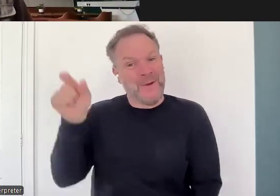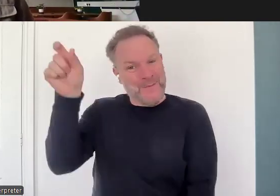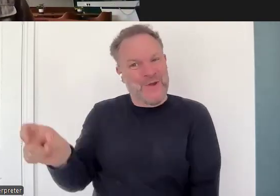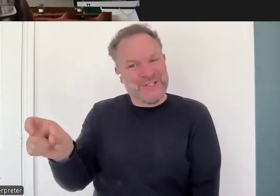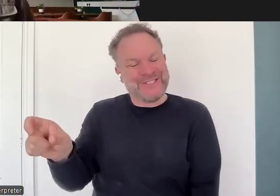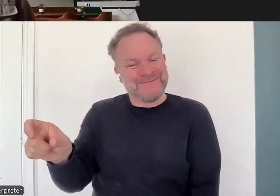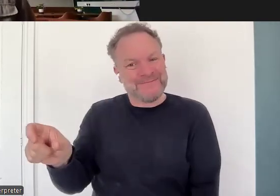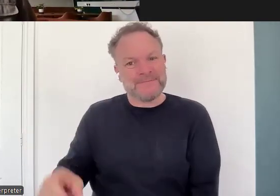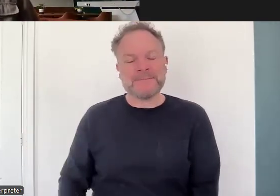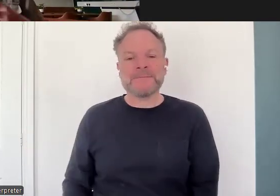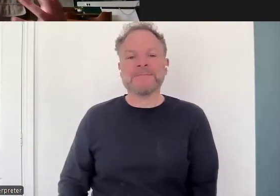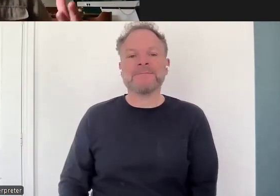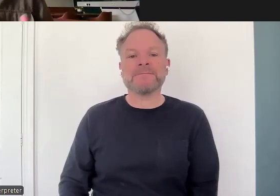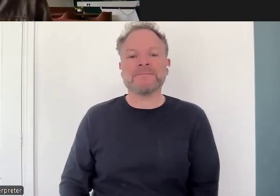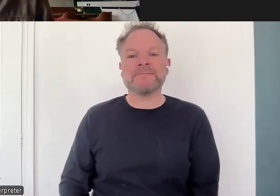that.